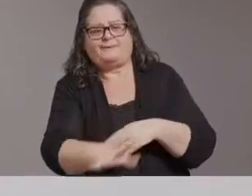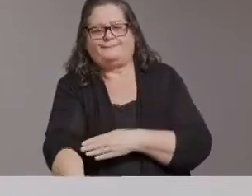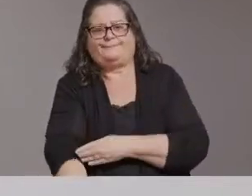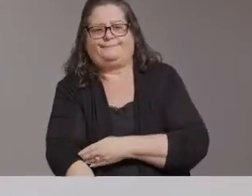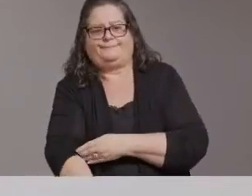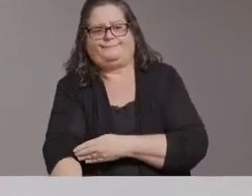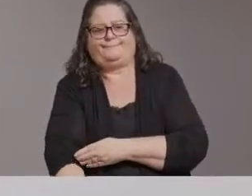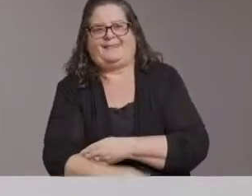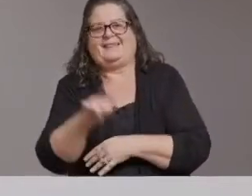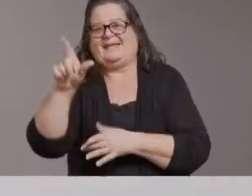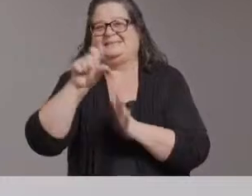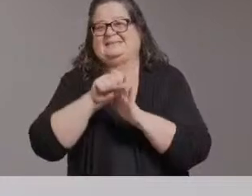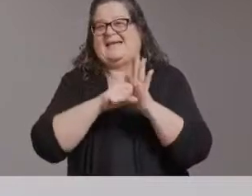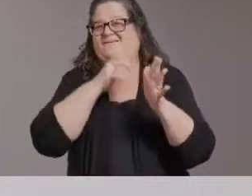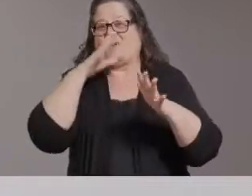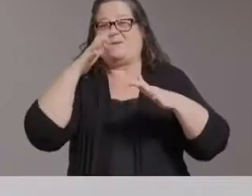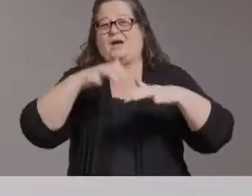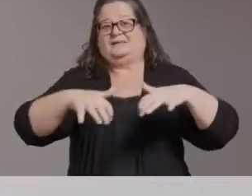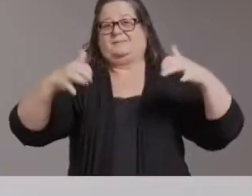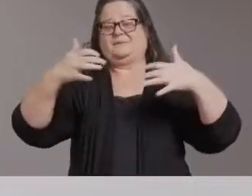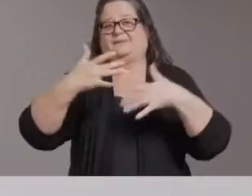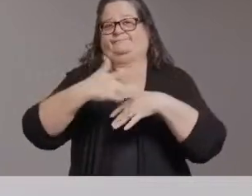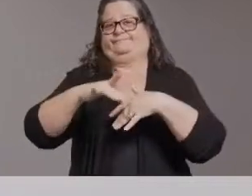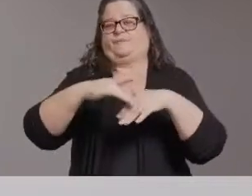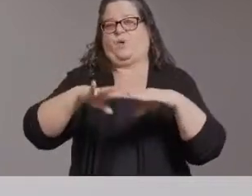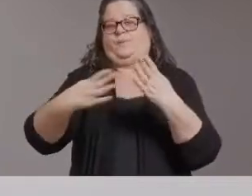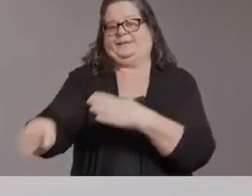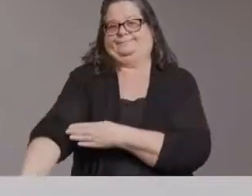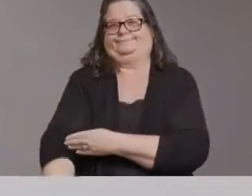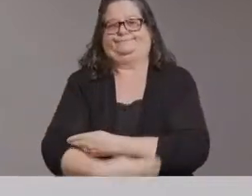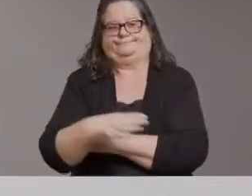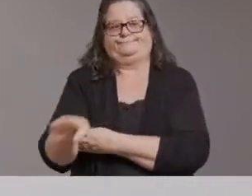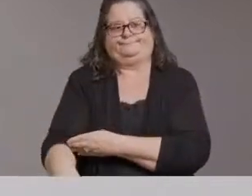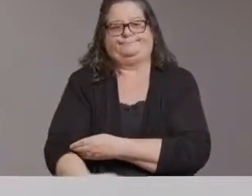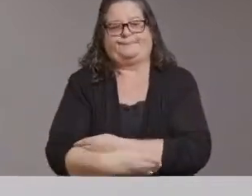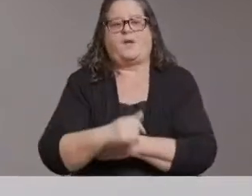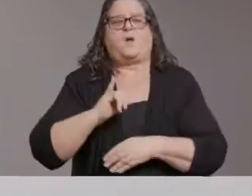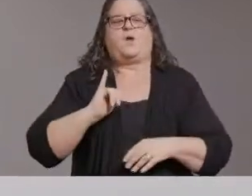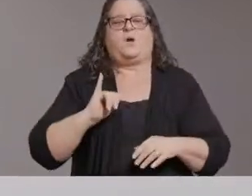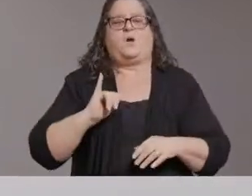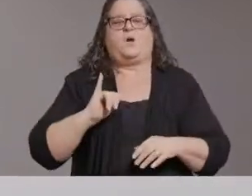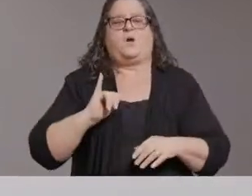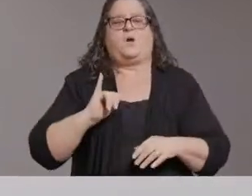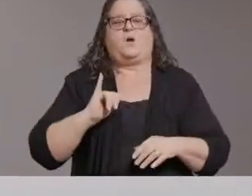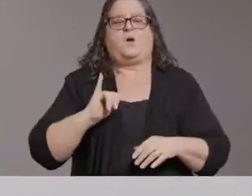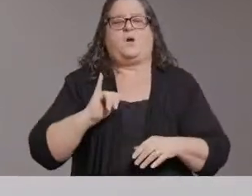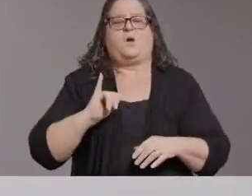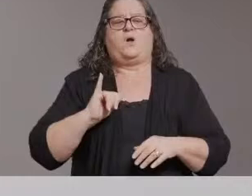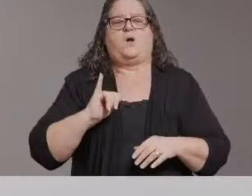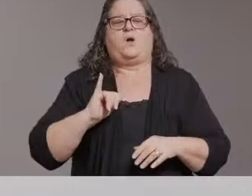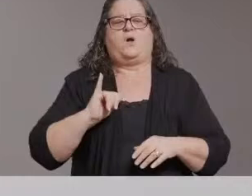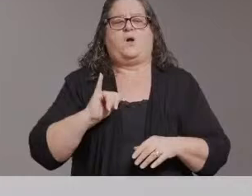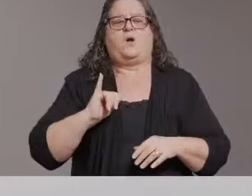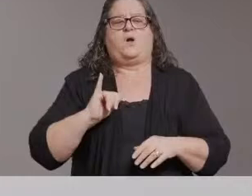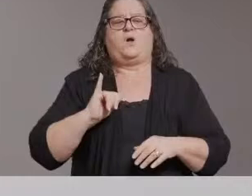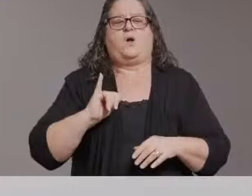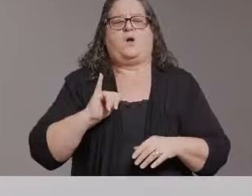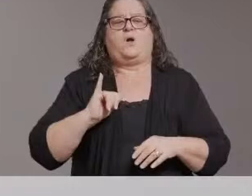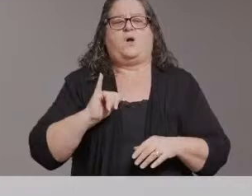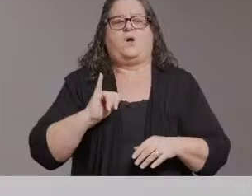which indicate that people still want to get vaccinated, but maybe not to the extremes that they were.